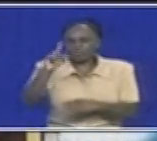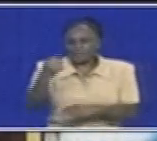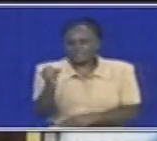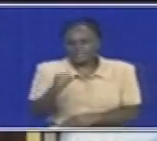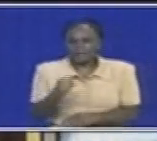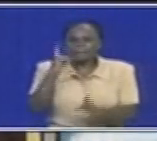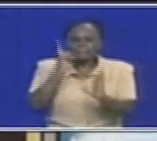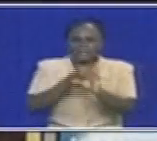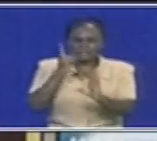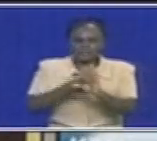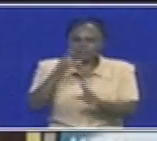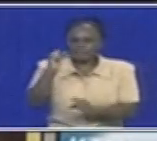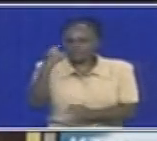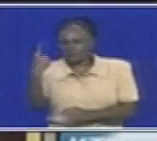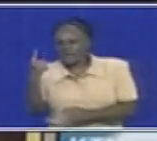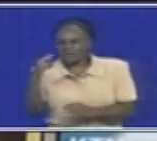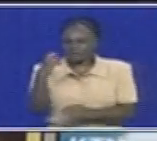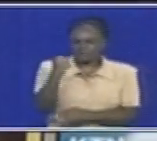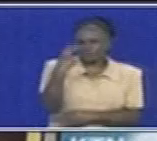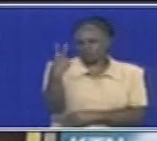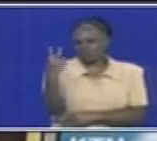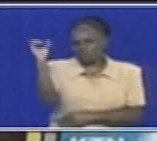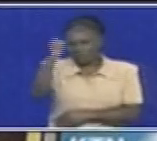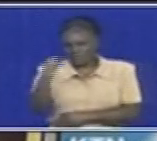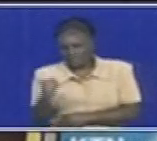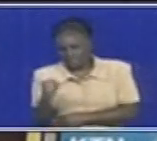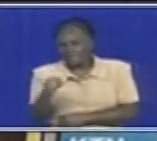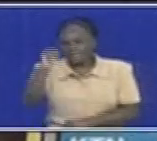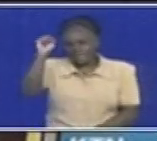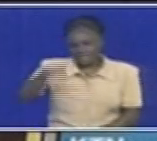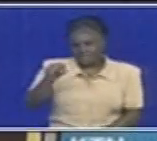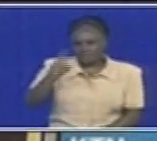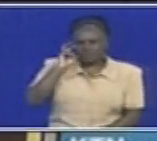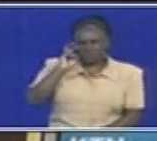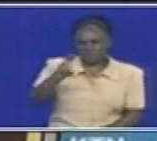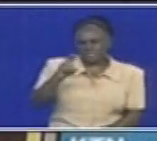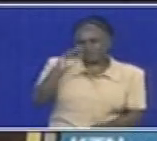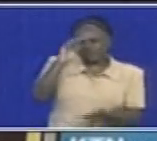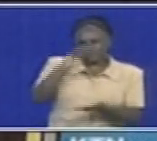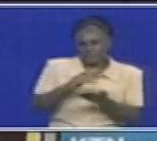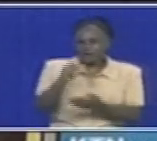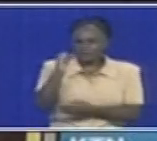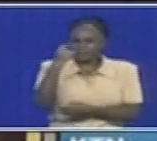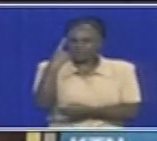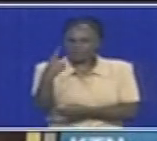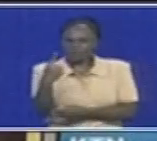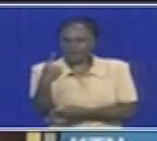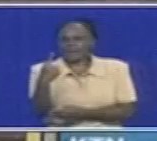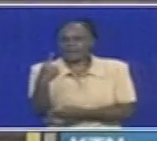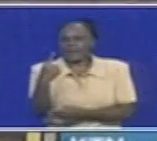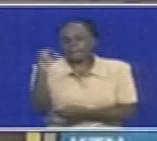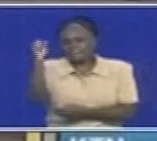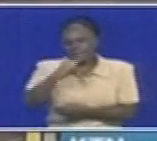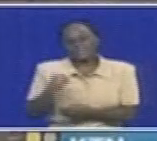participation is at 51% to 52%. So yeah, we saw a little bit of net sellers, though with 51% they still hold a good